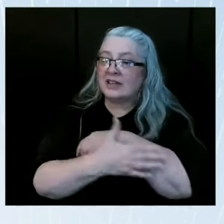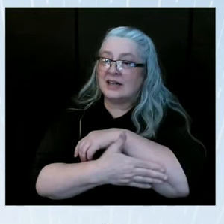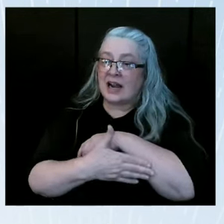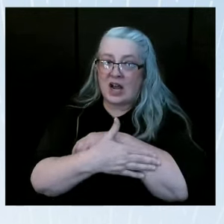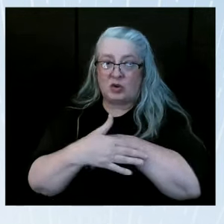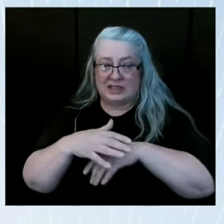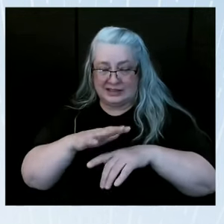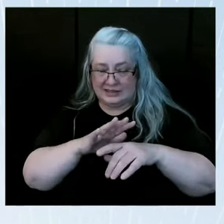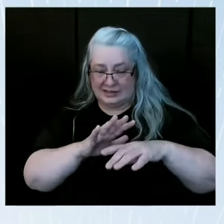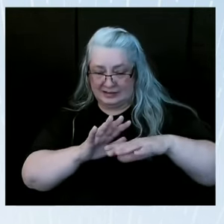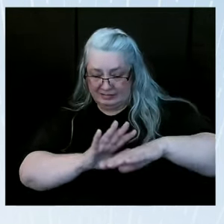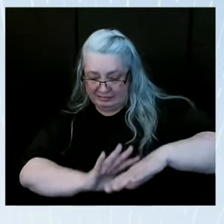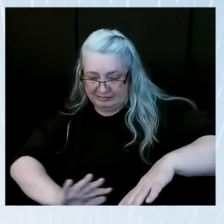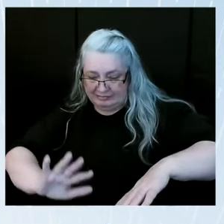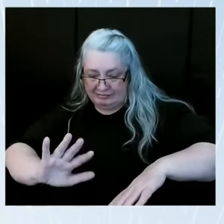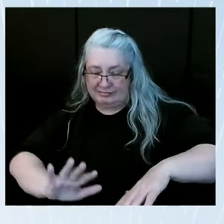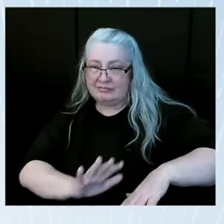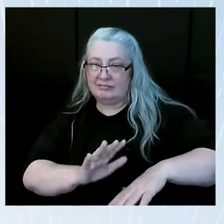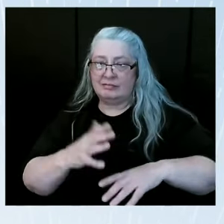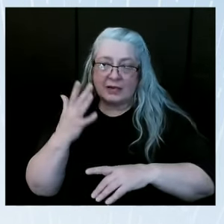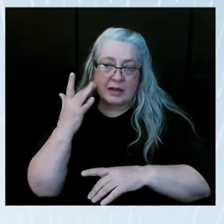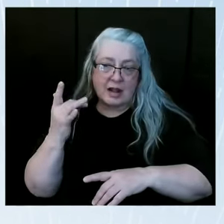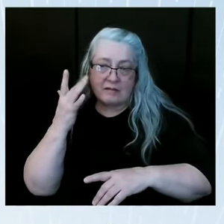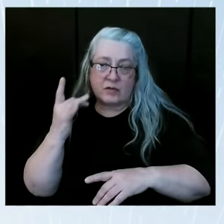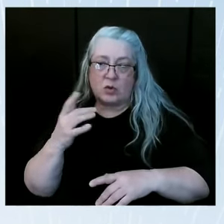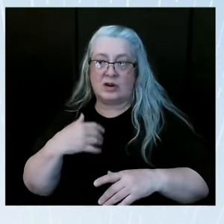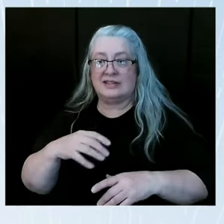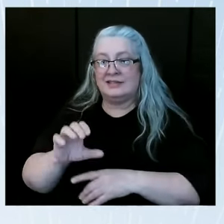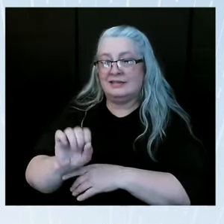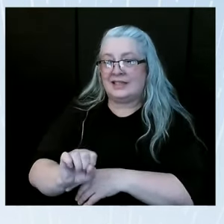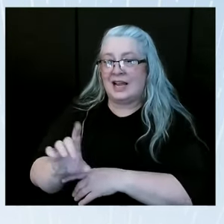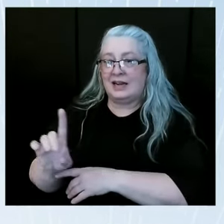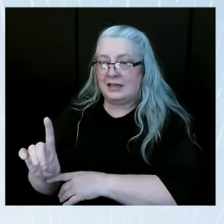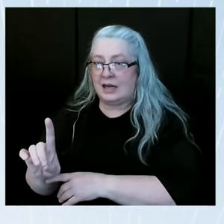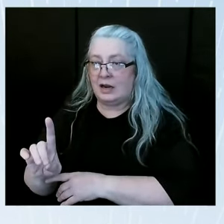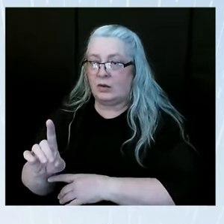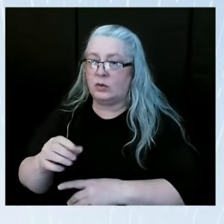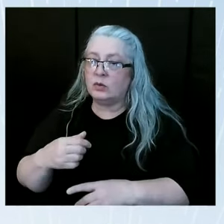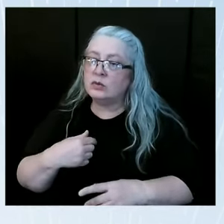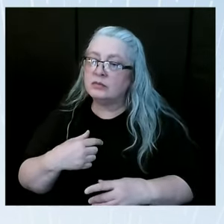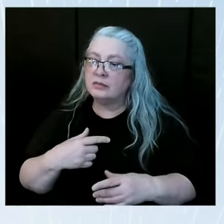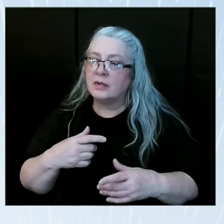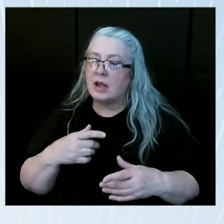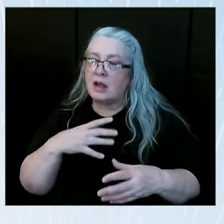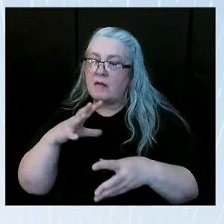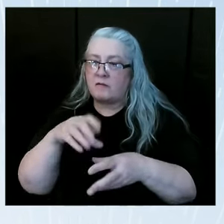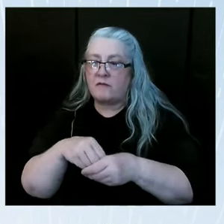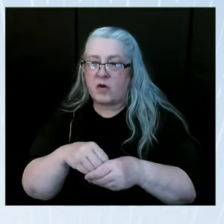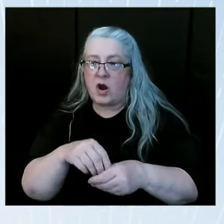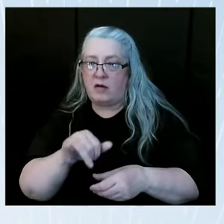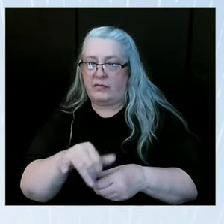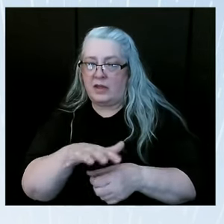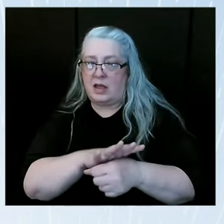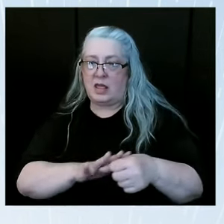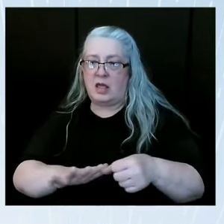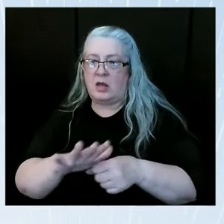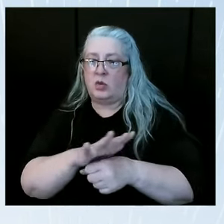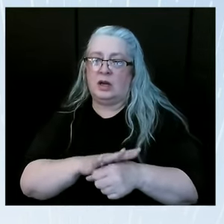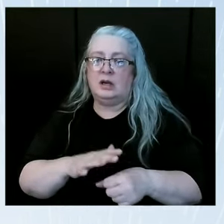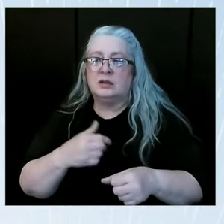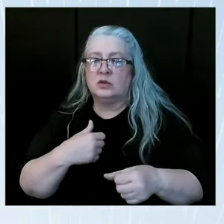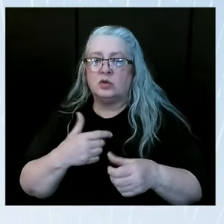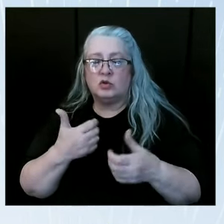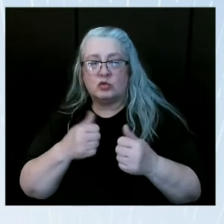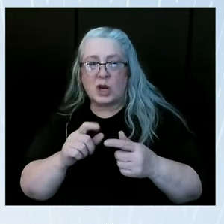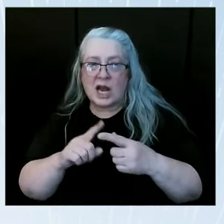in this capacity, and what it takes to work at all levels to combat trafficking across the system. And now as I work within